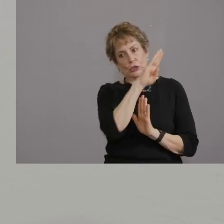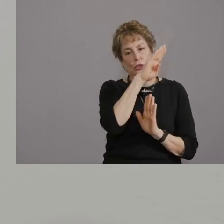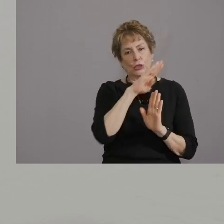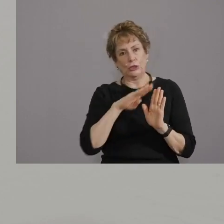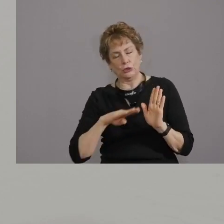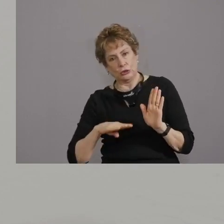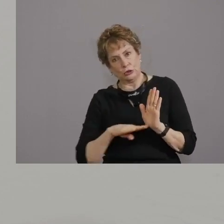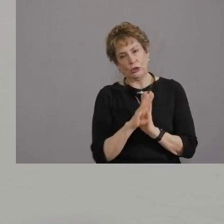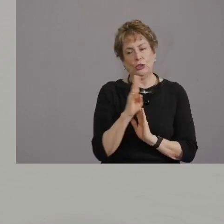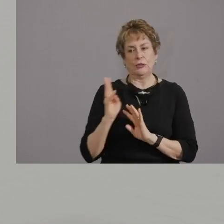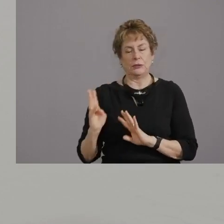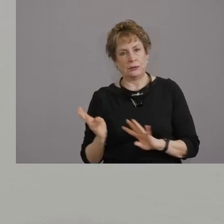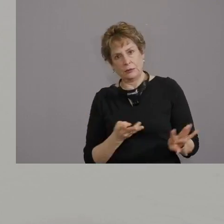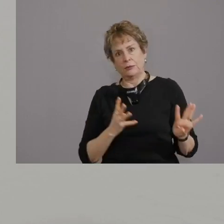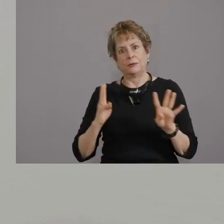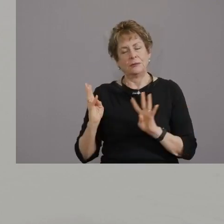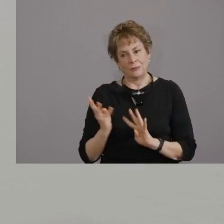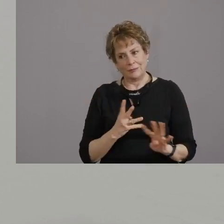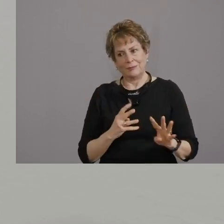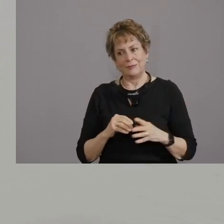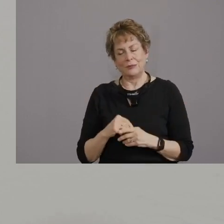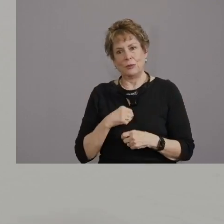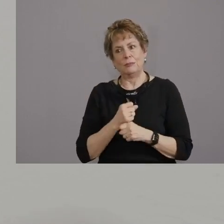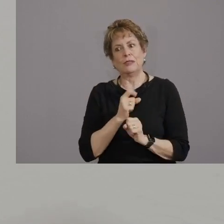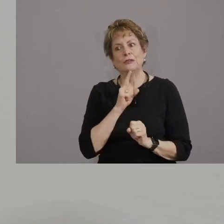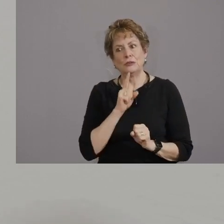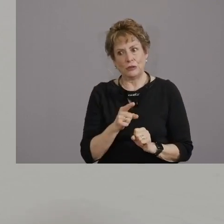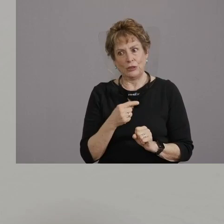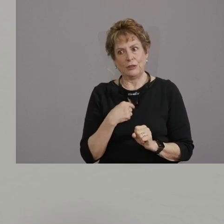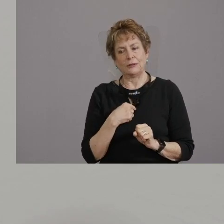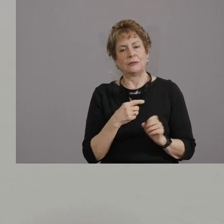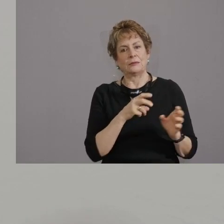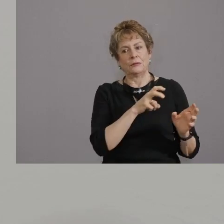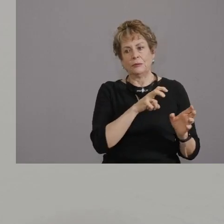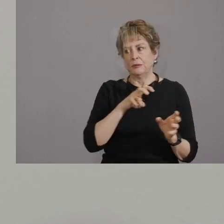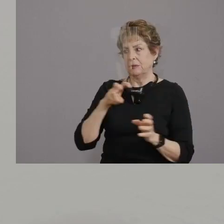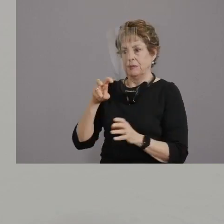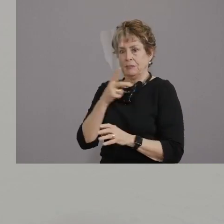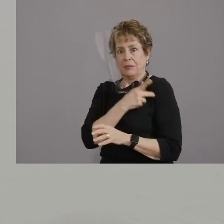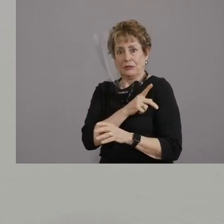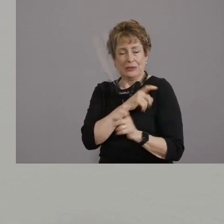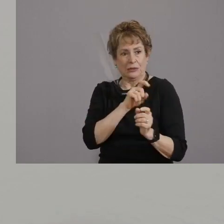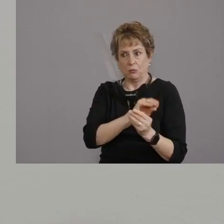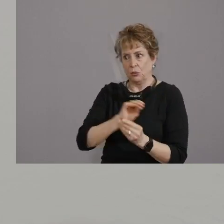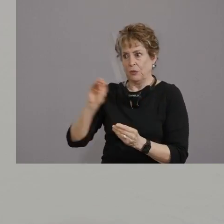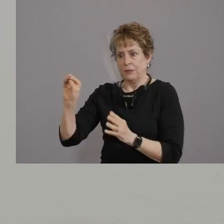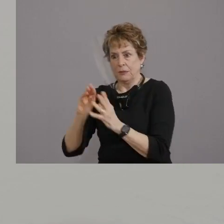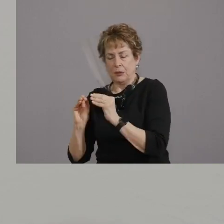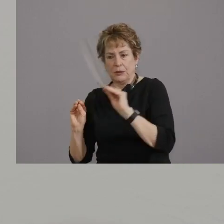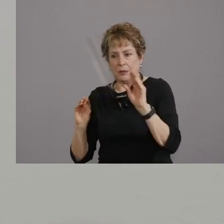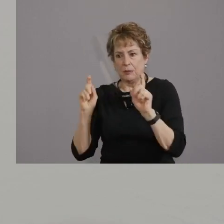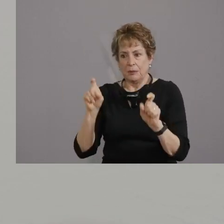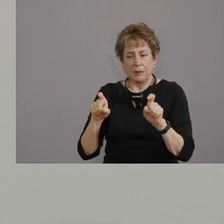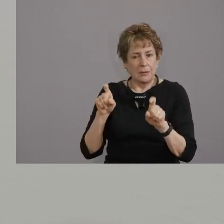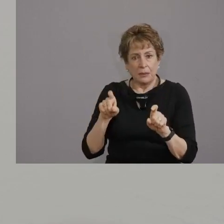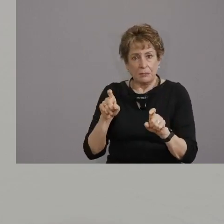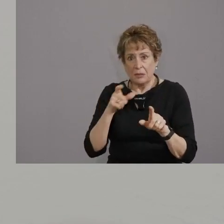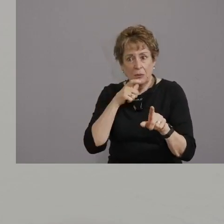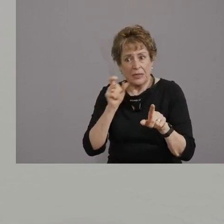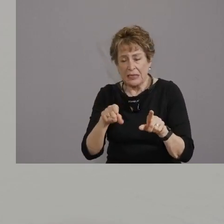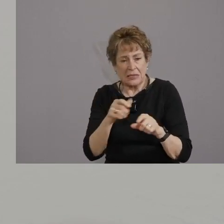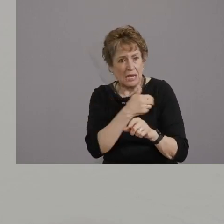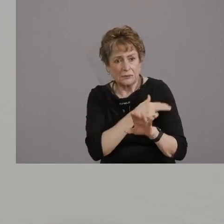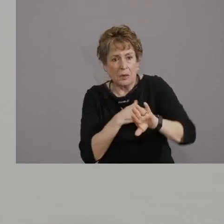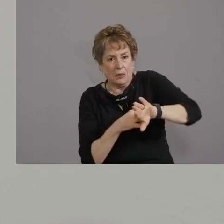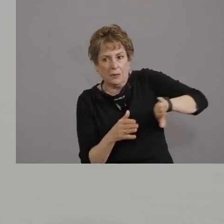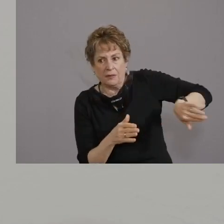transferring patients as needed and coming up with ideas to help, get people who don't need to be in a healthcare or a hospital